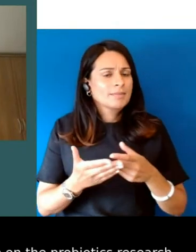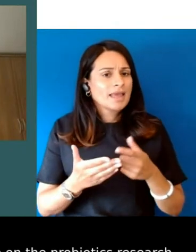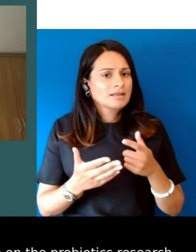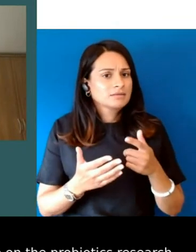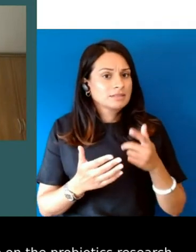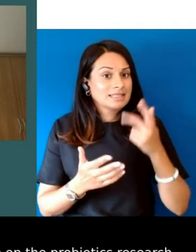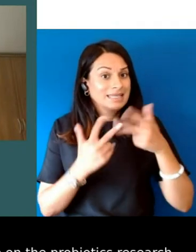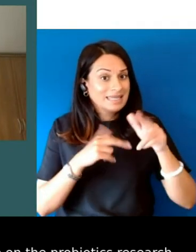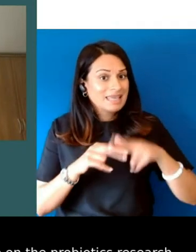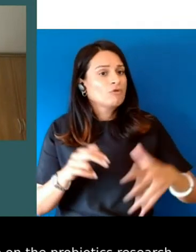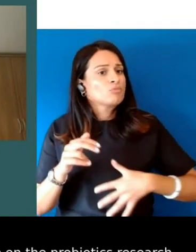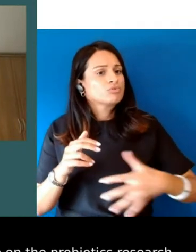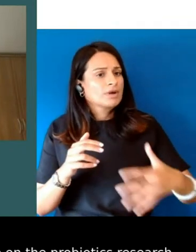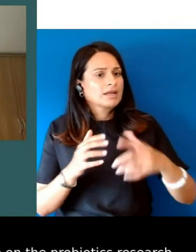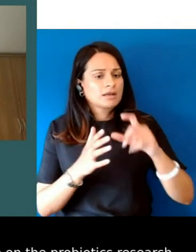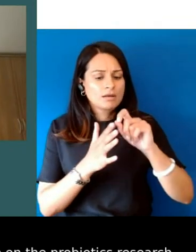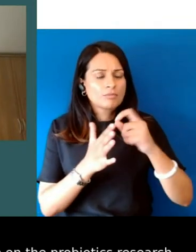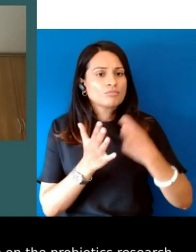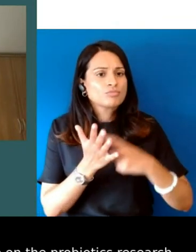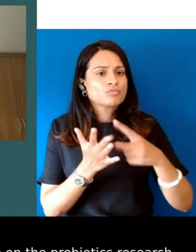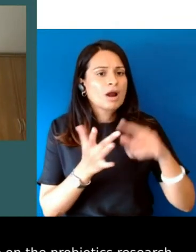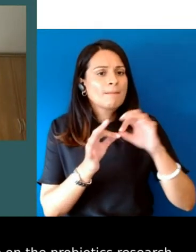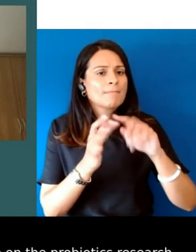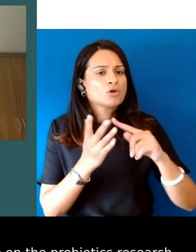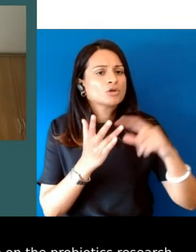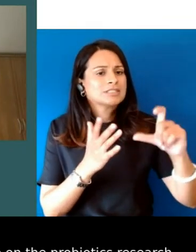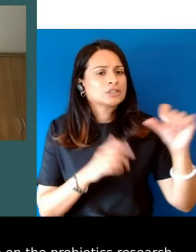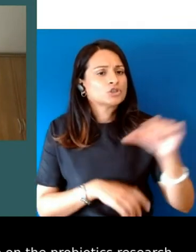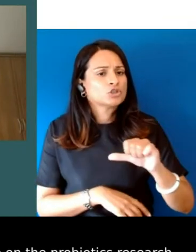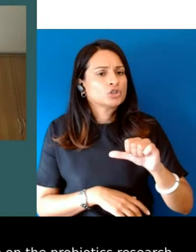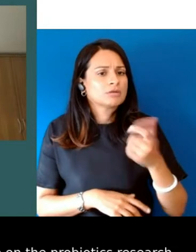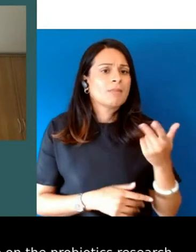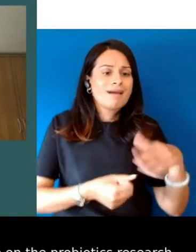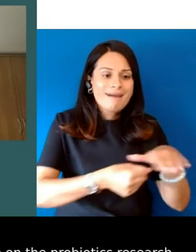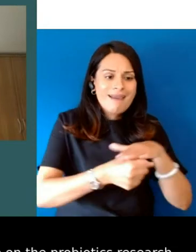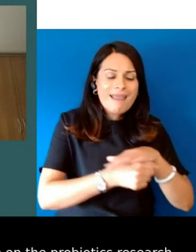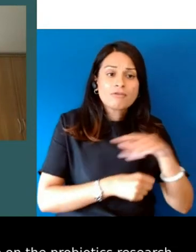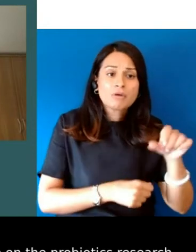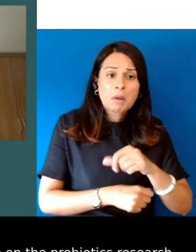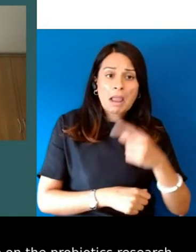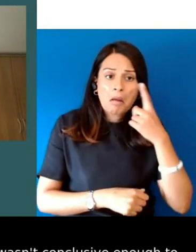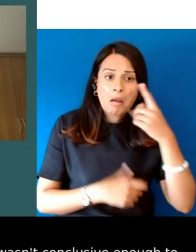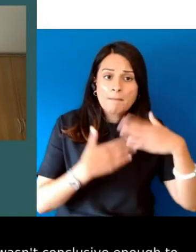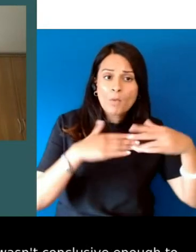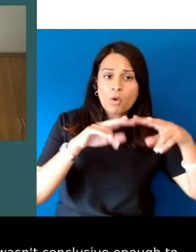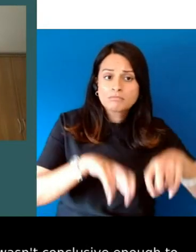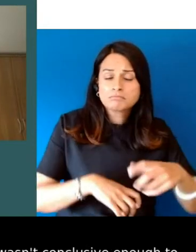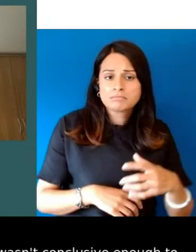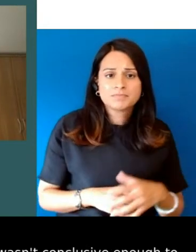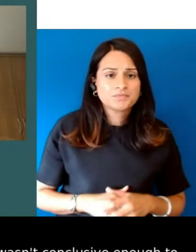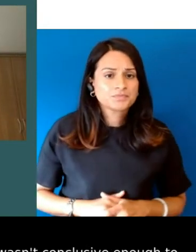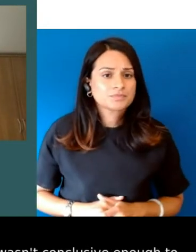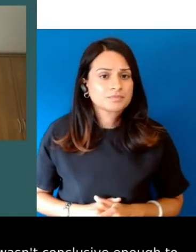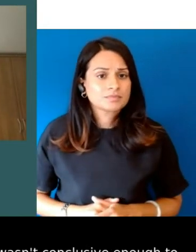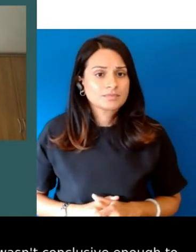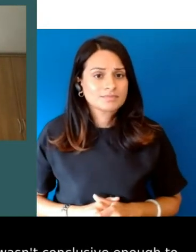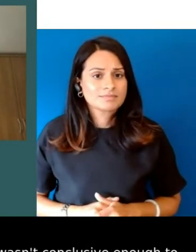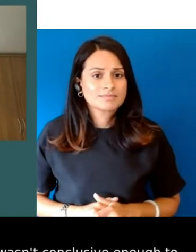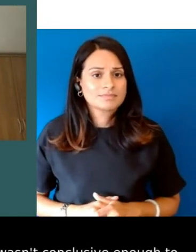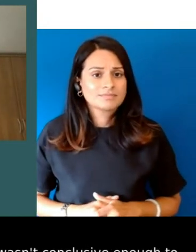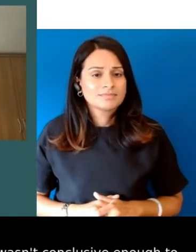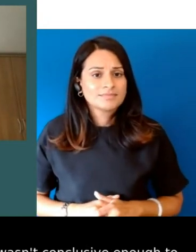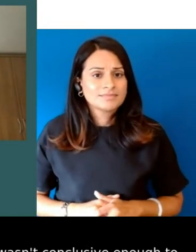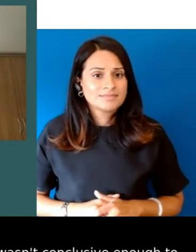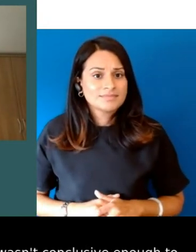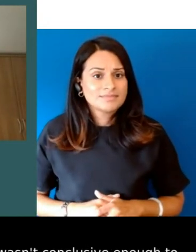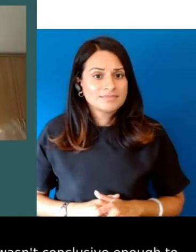um the area that you know could be something to watch so to speak thanks julia that's great and and one